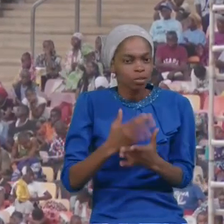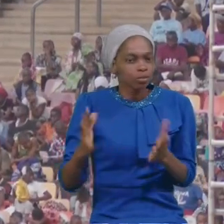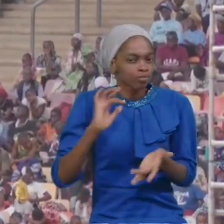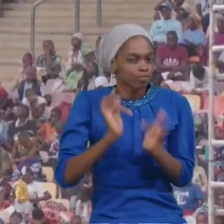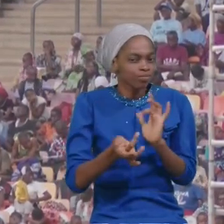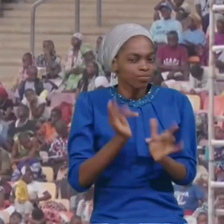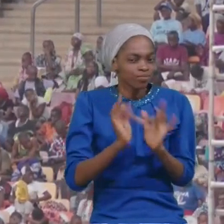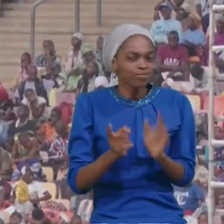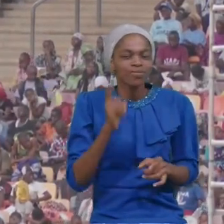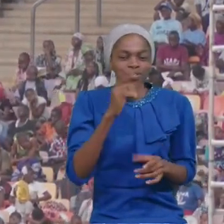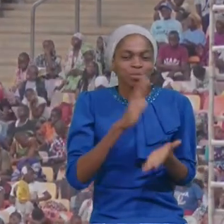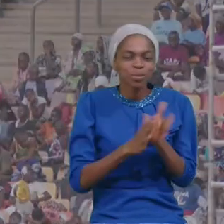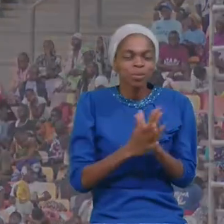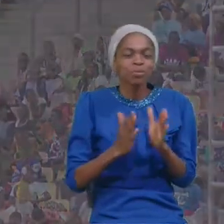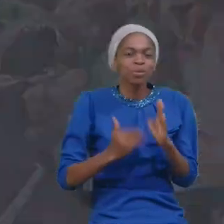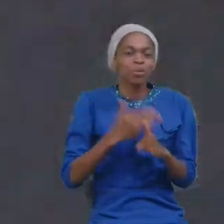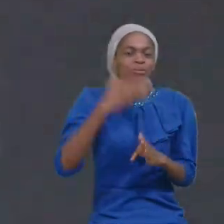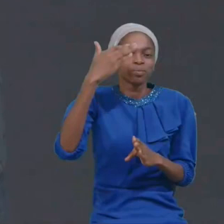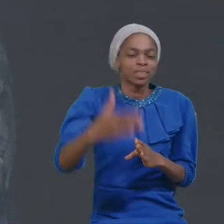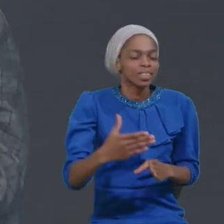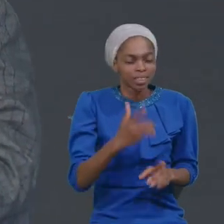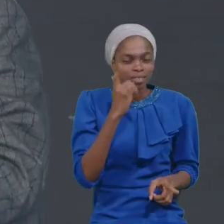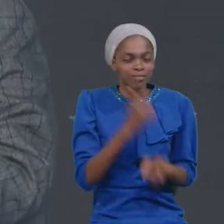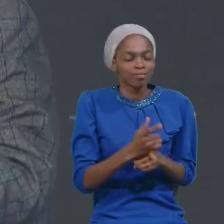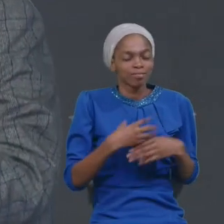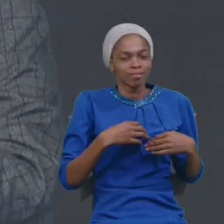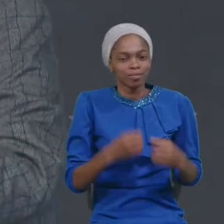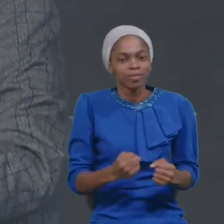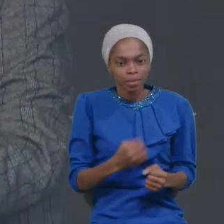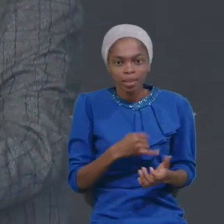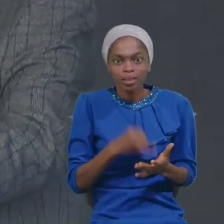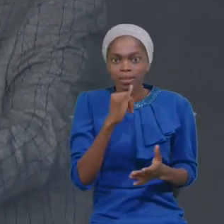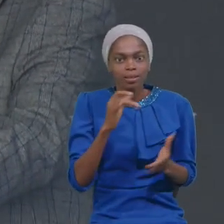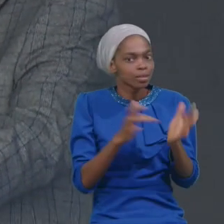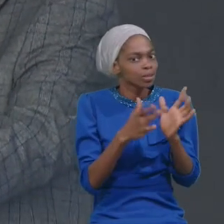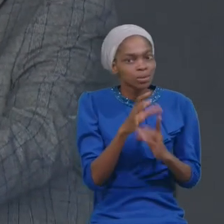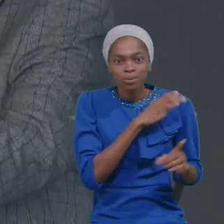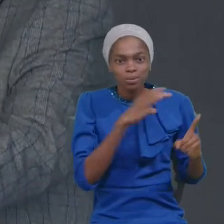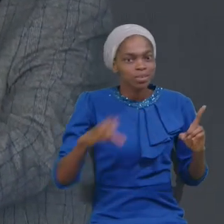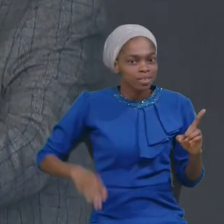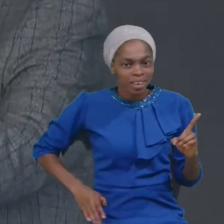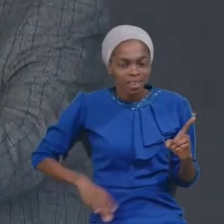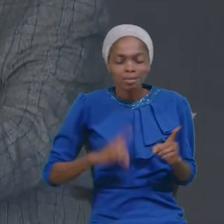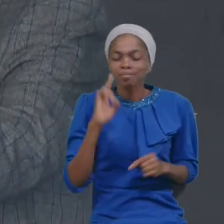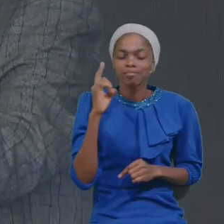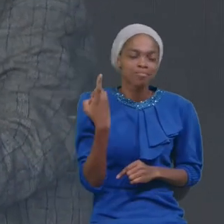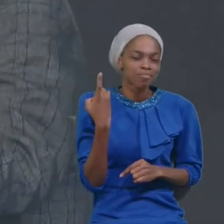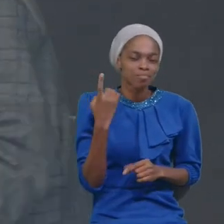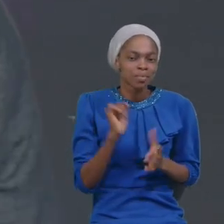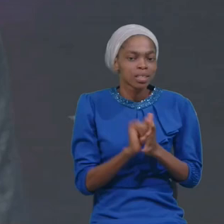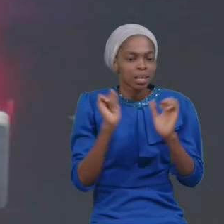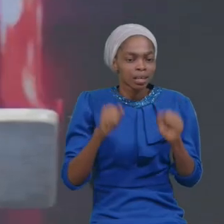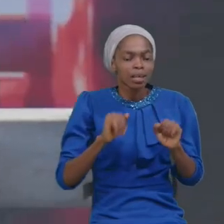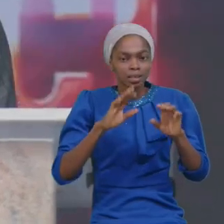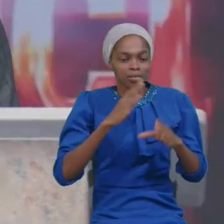is Christ alone that can heal all the hurts, because it's the divine,